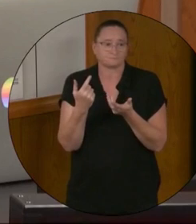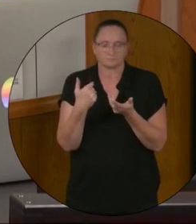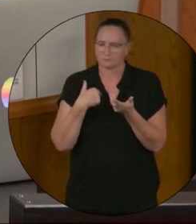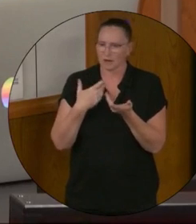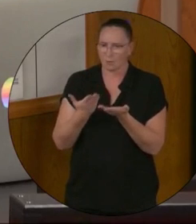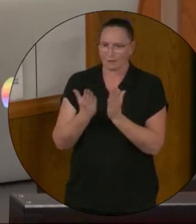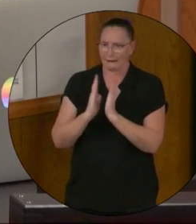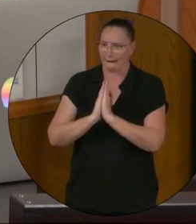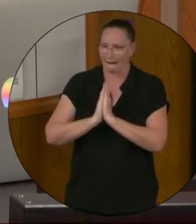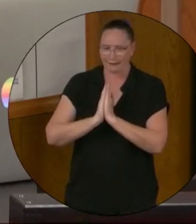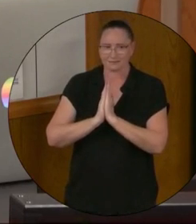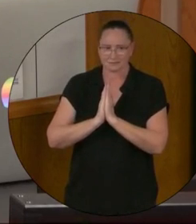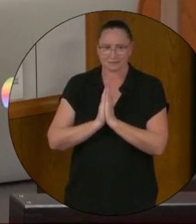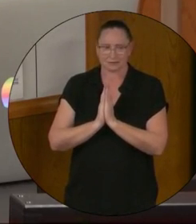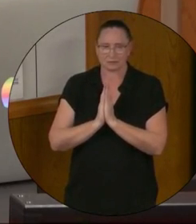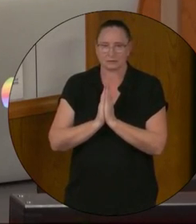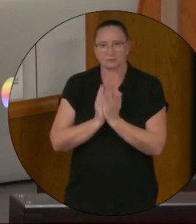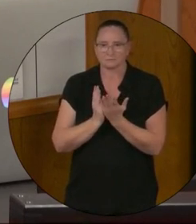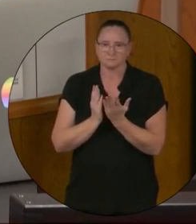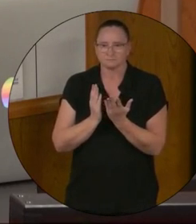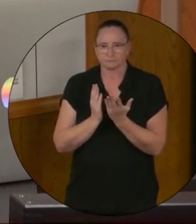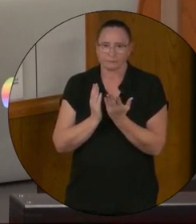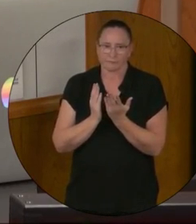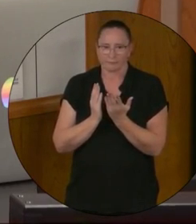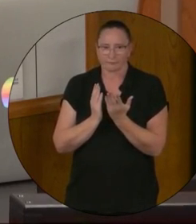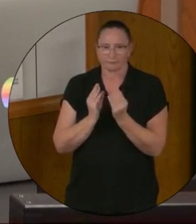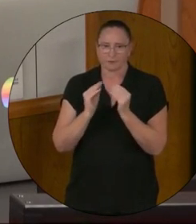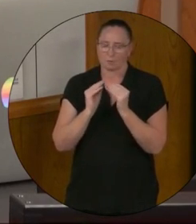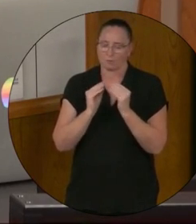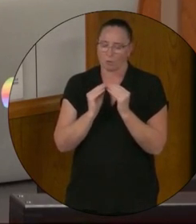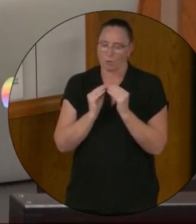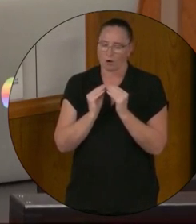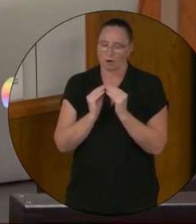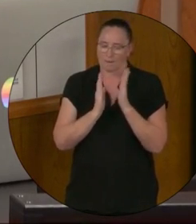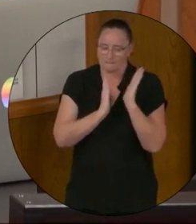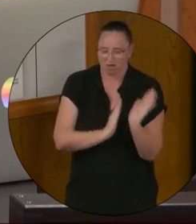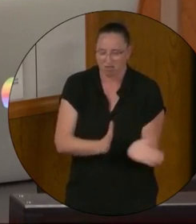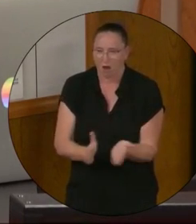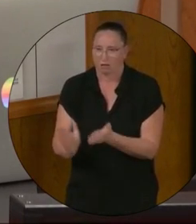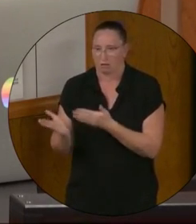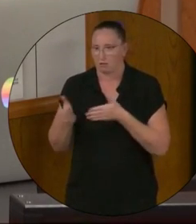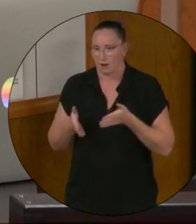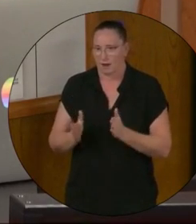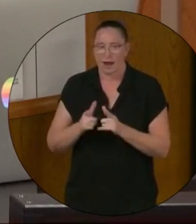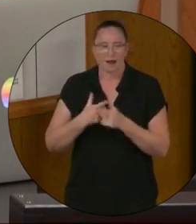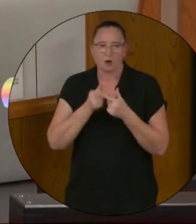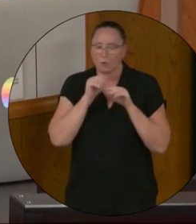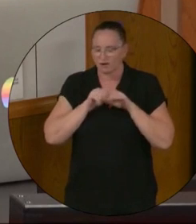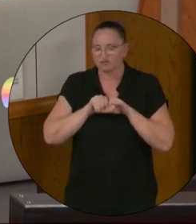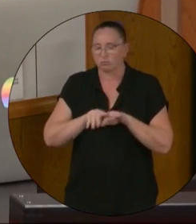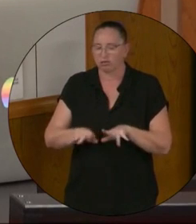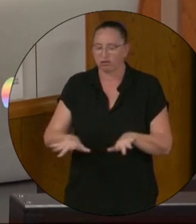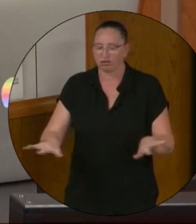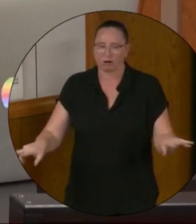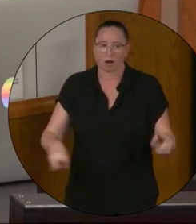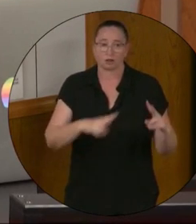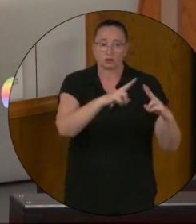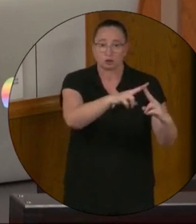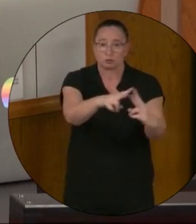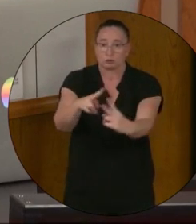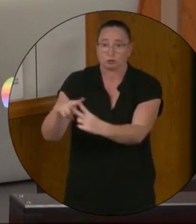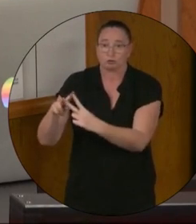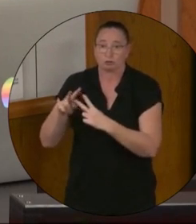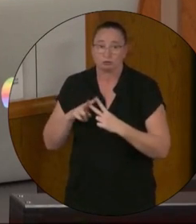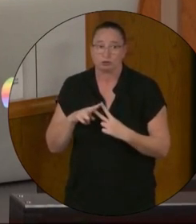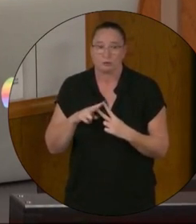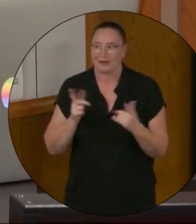ask that this be done in a more methodical way. I would not want us to branch off into groups of 2 and then all of us